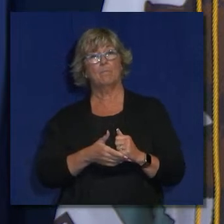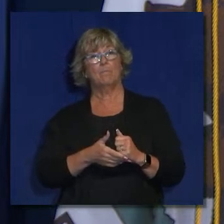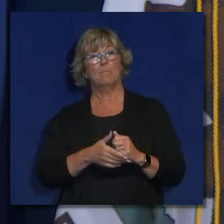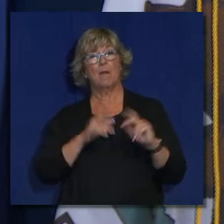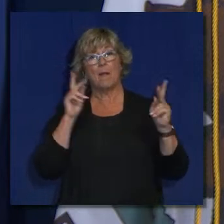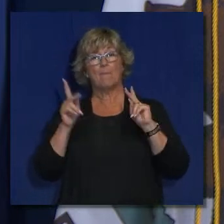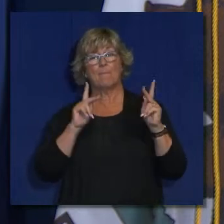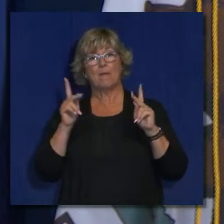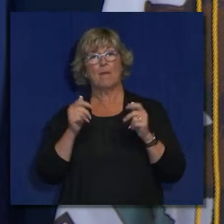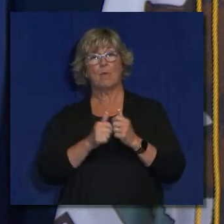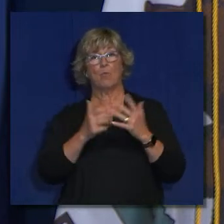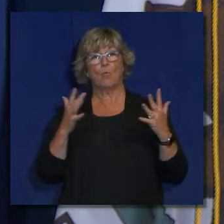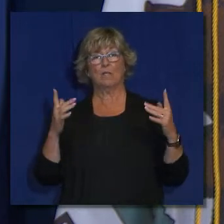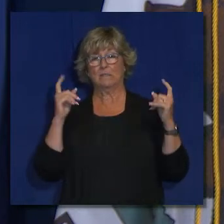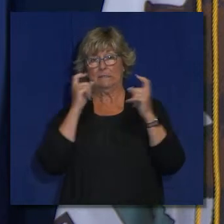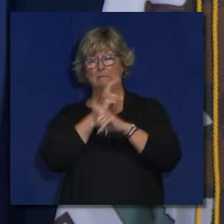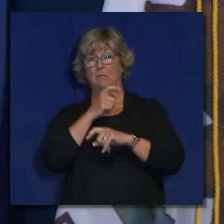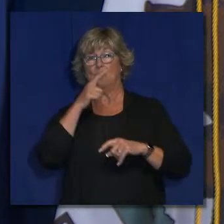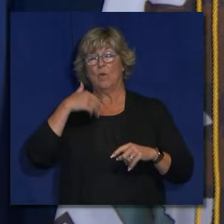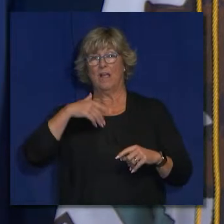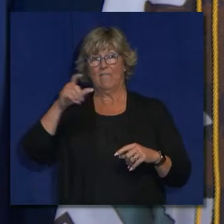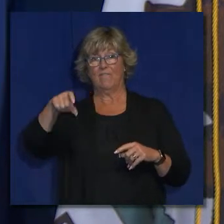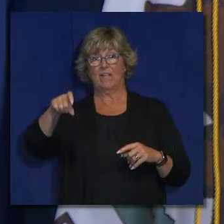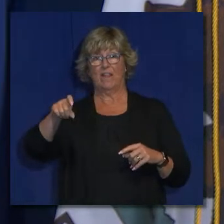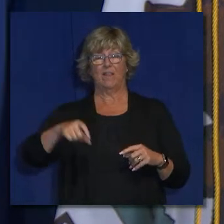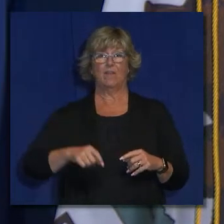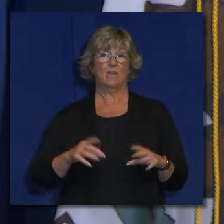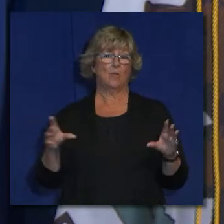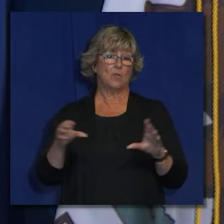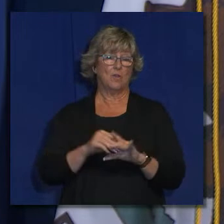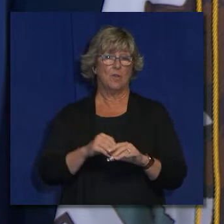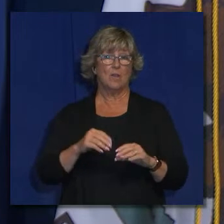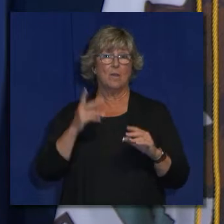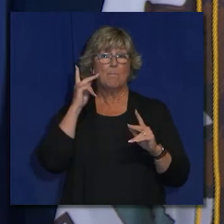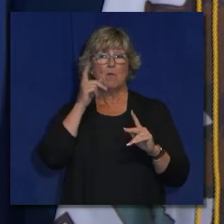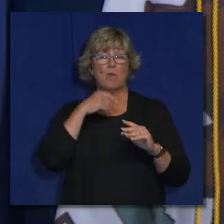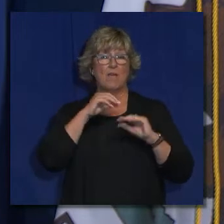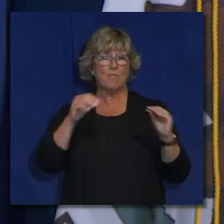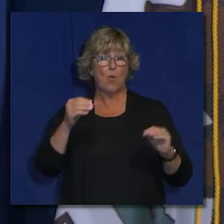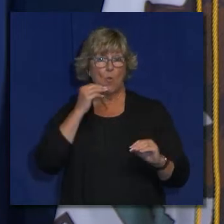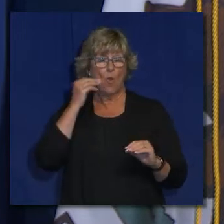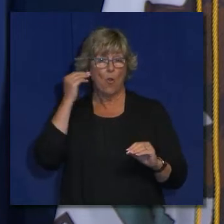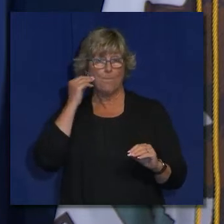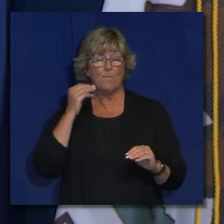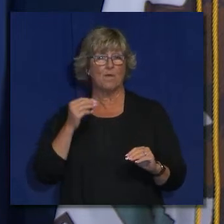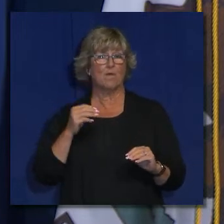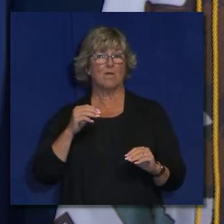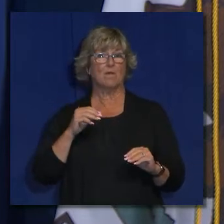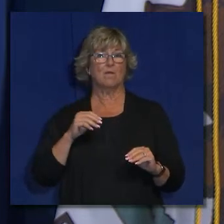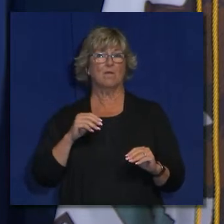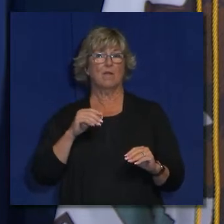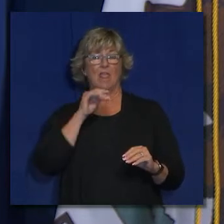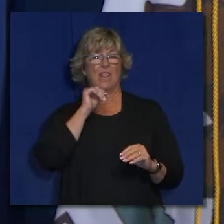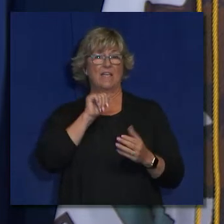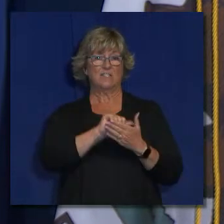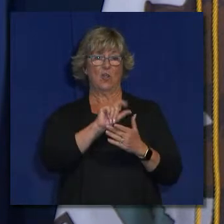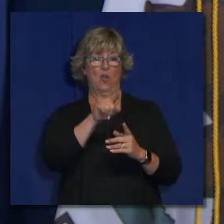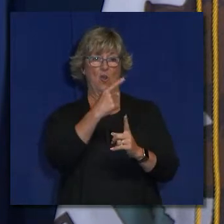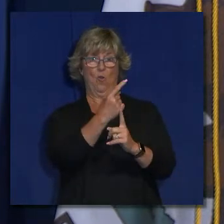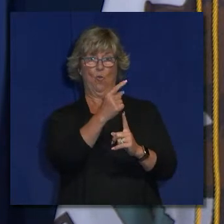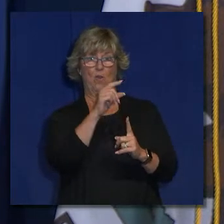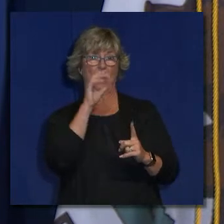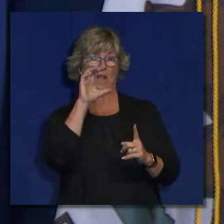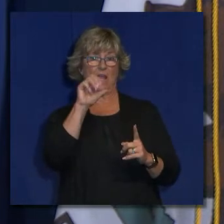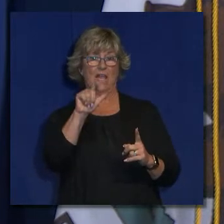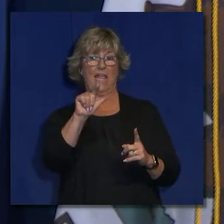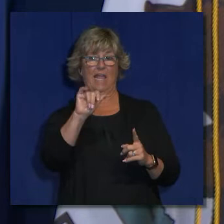individuals with a lot of complex needs, often including homelessness. But that's not all there is to CalAIM. And the CalAIM